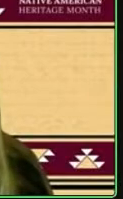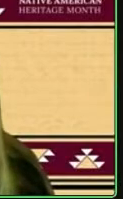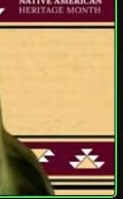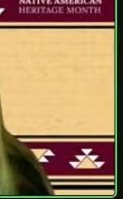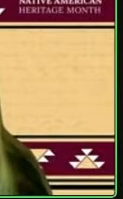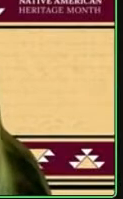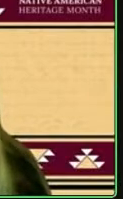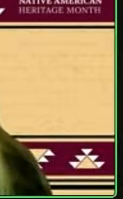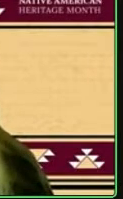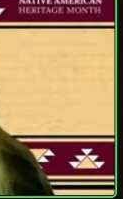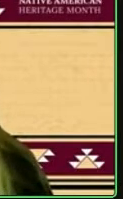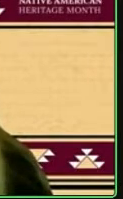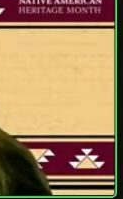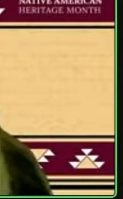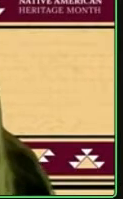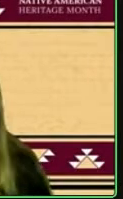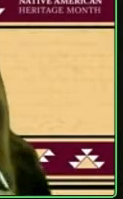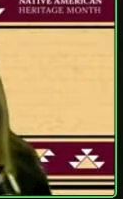to lead us through.